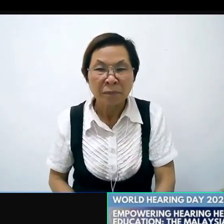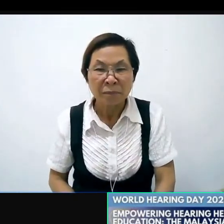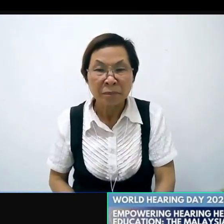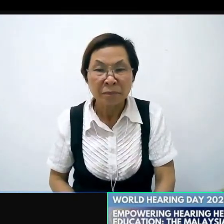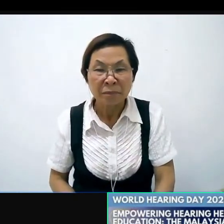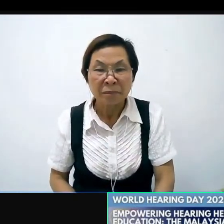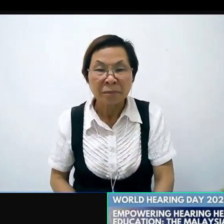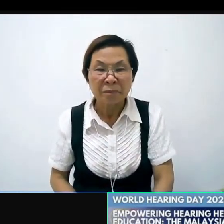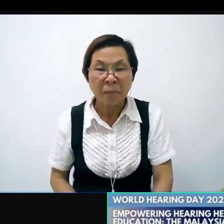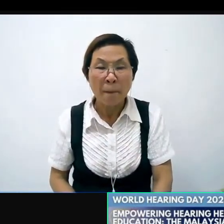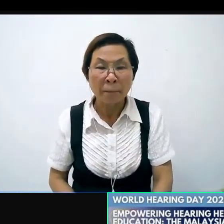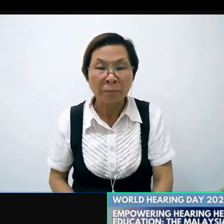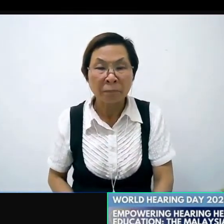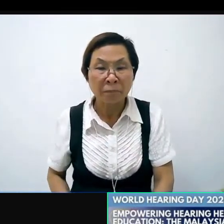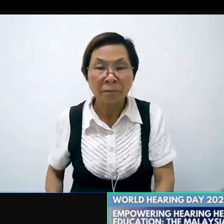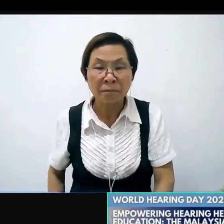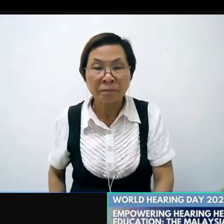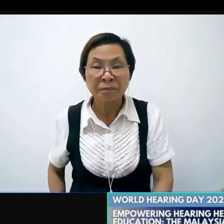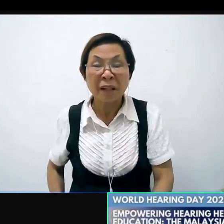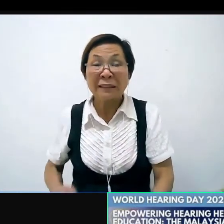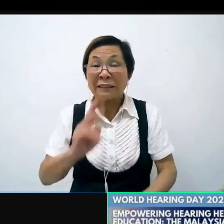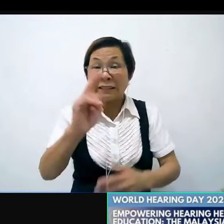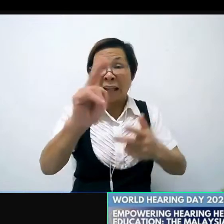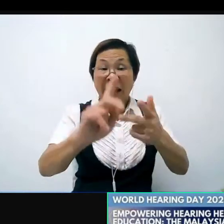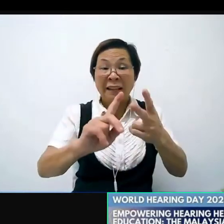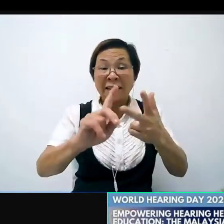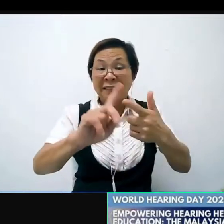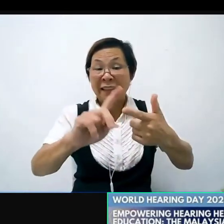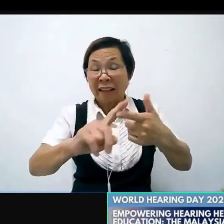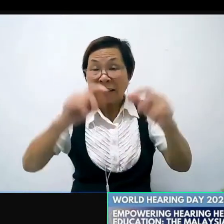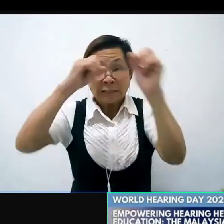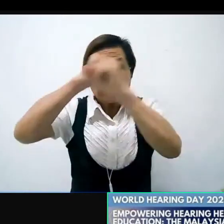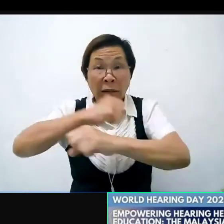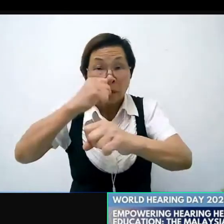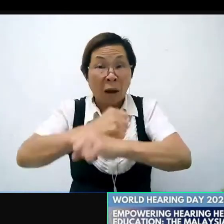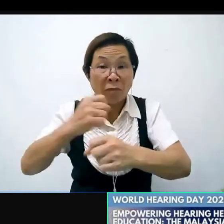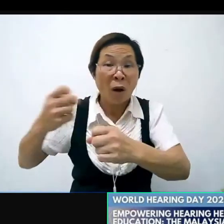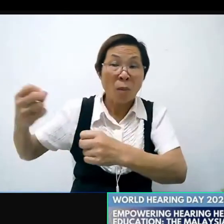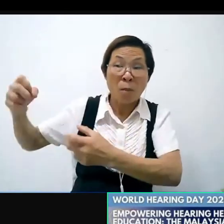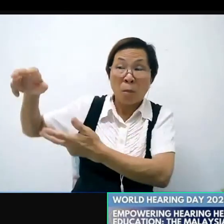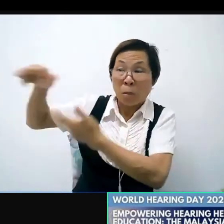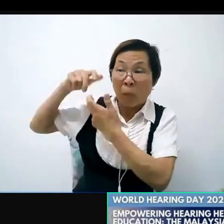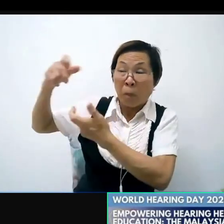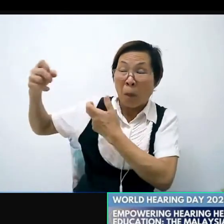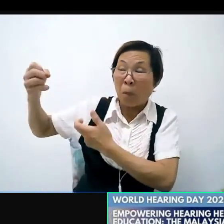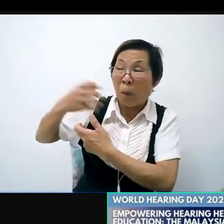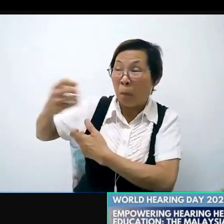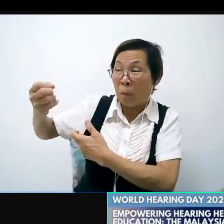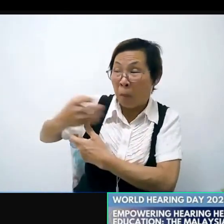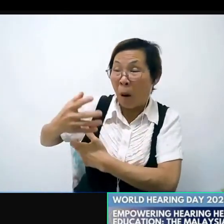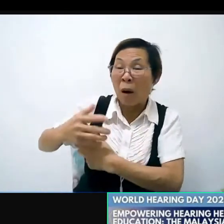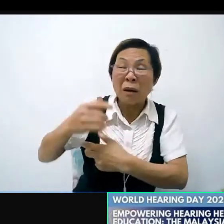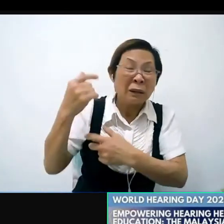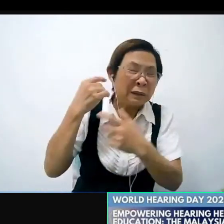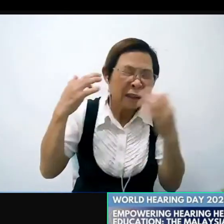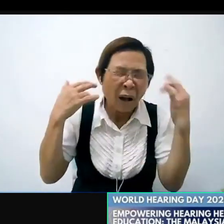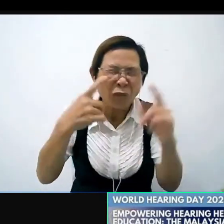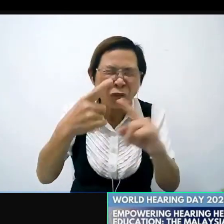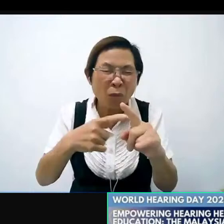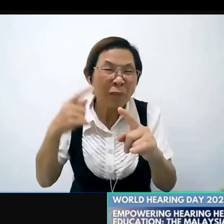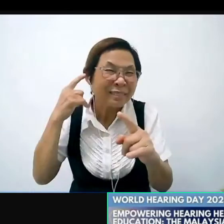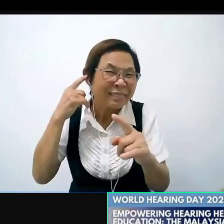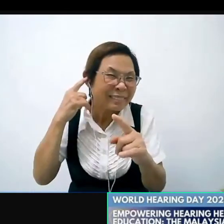the second challenges is whistling or feedback sounds from hearing aid. Okay. This